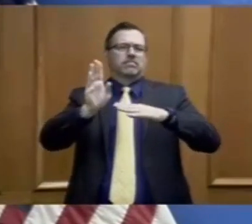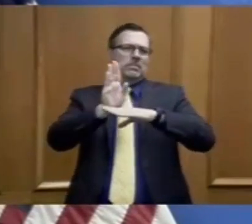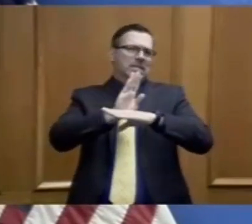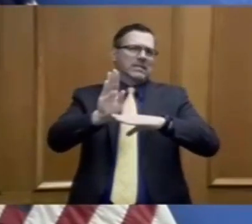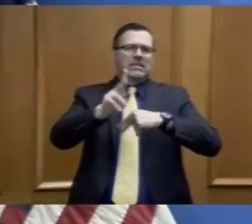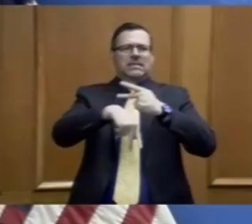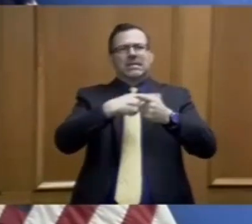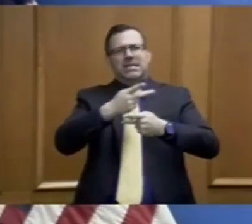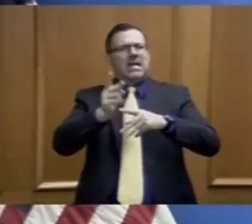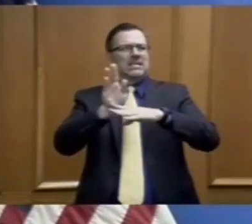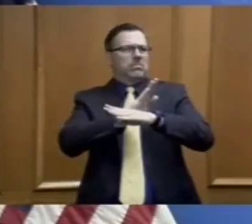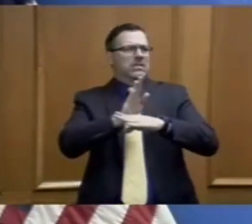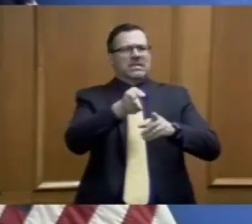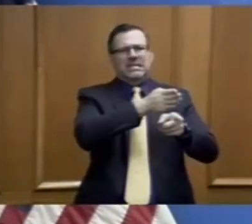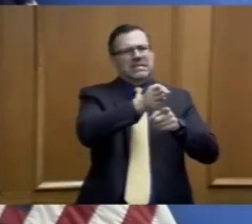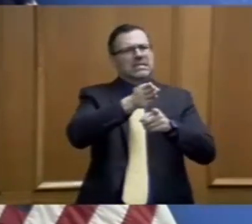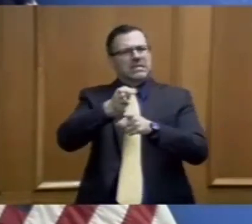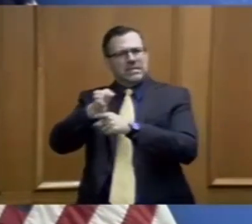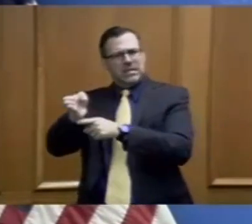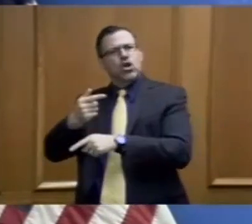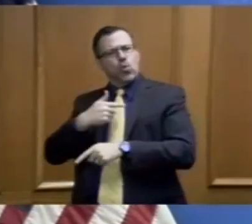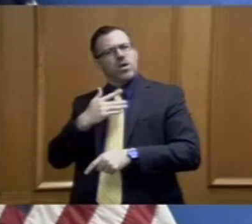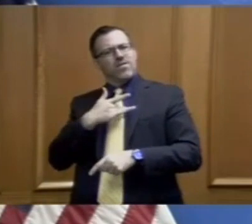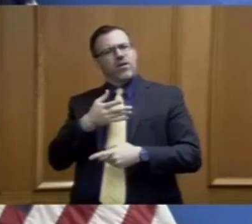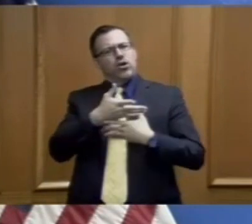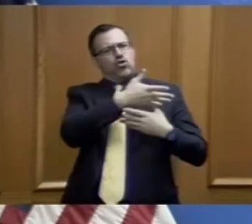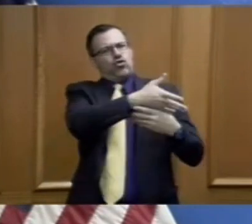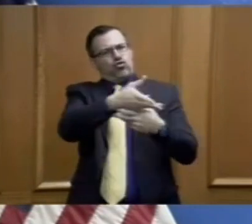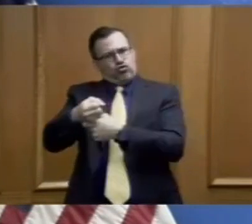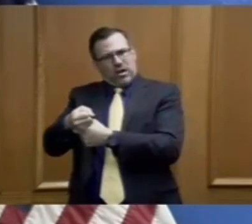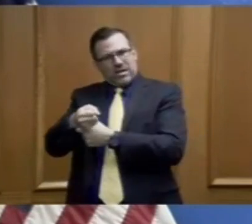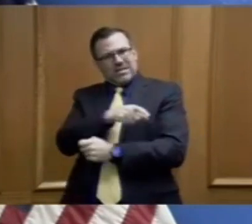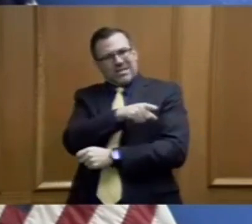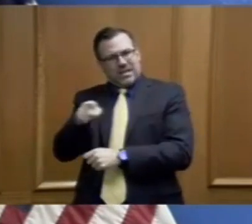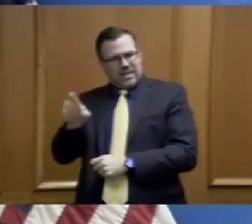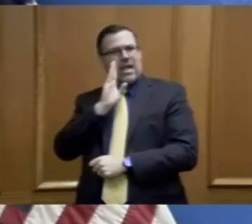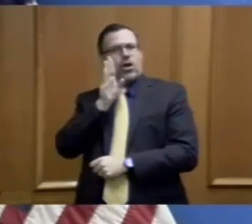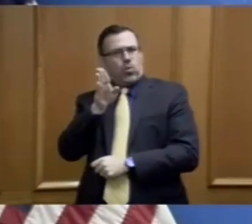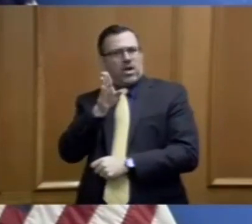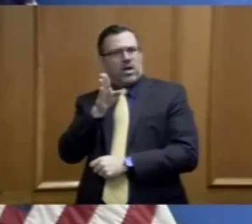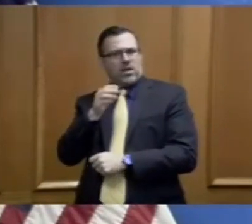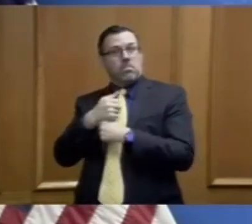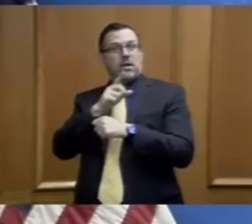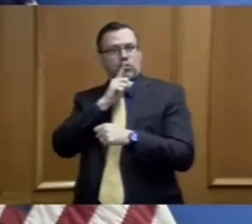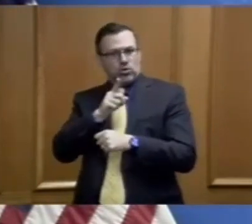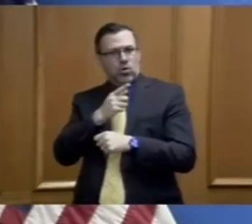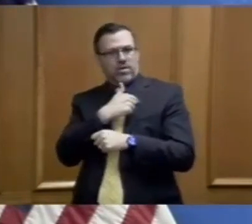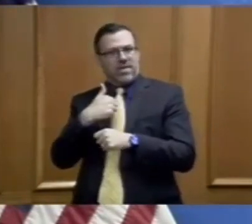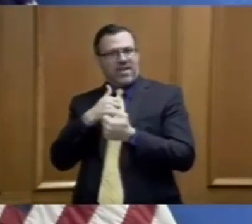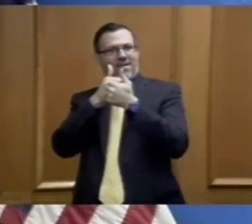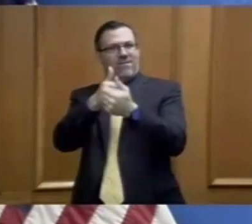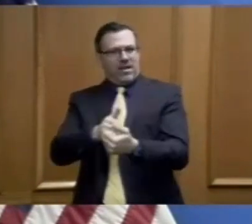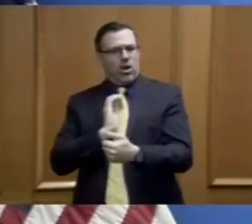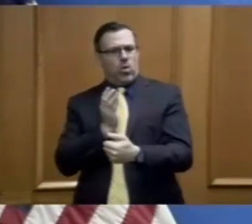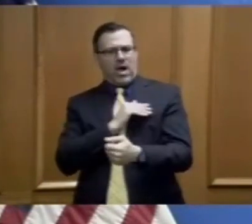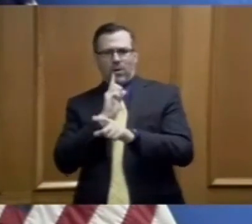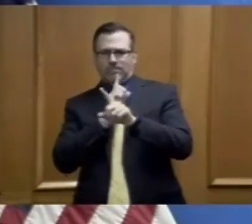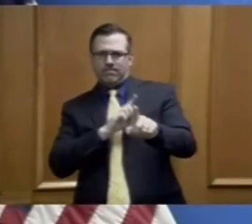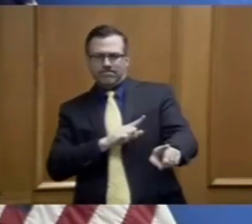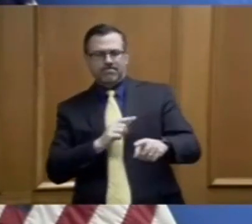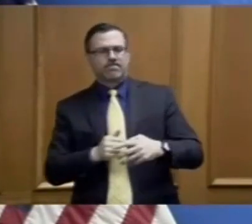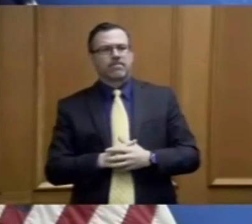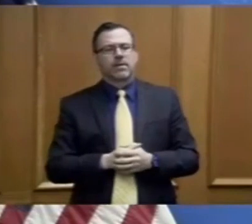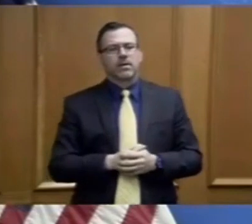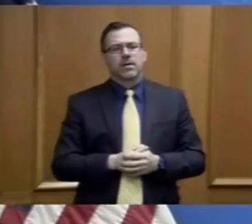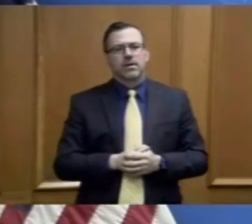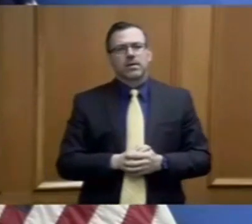and impact and develop guidelines for industries. That's how this is going to be enforced. Really, what we